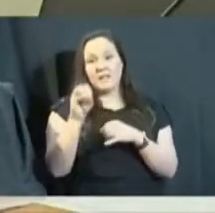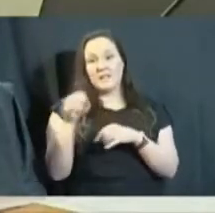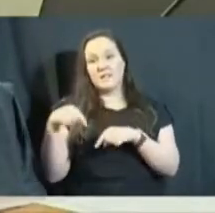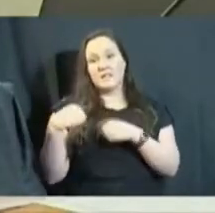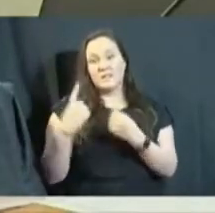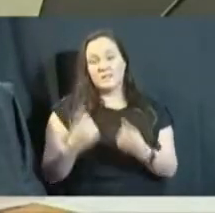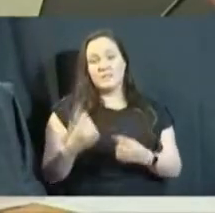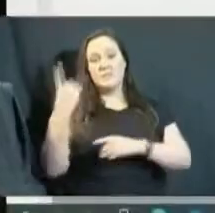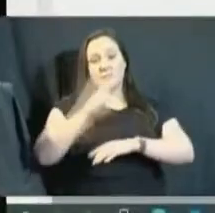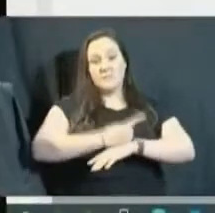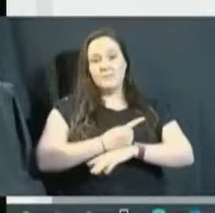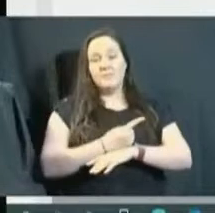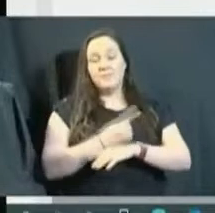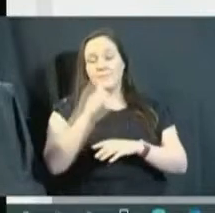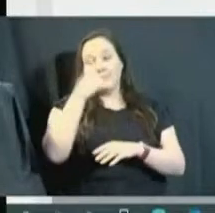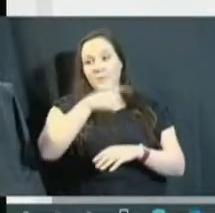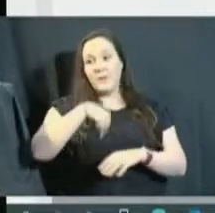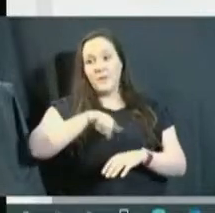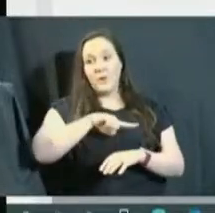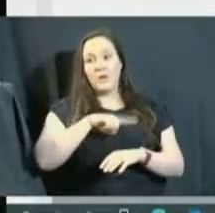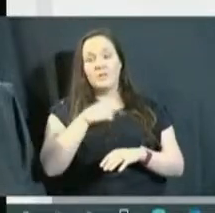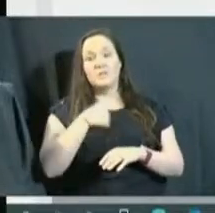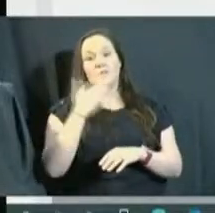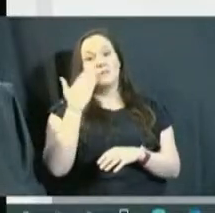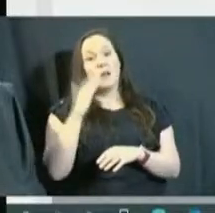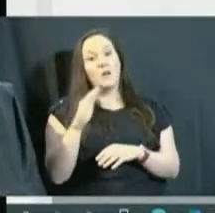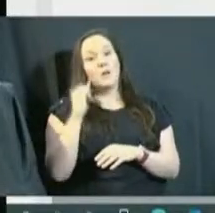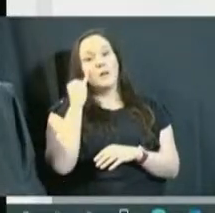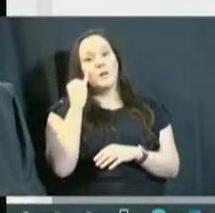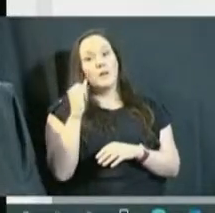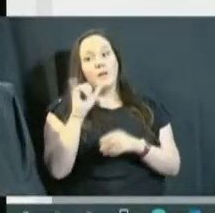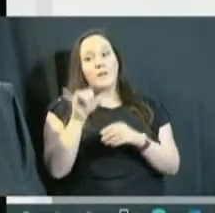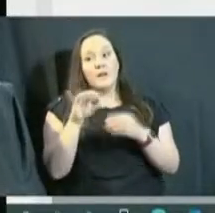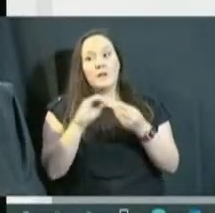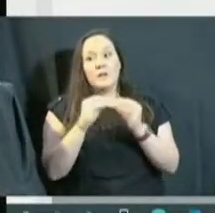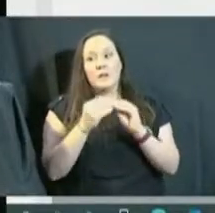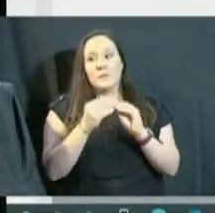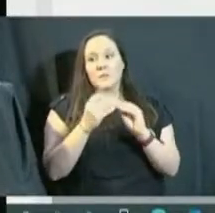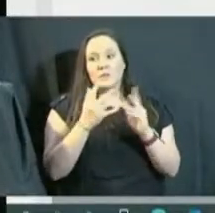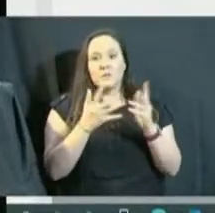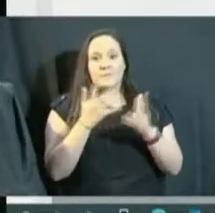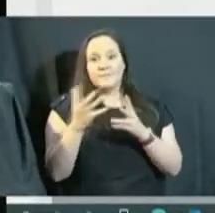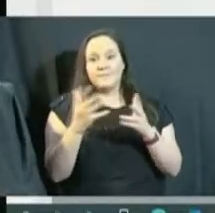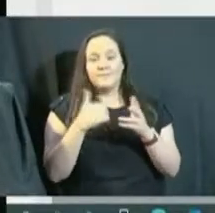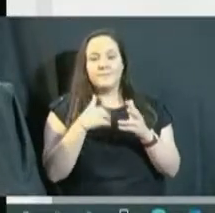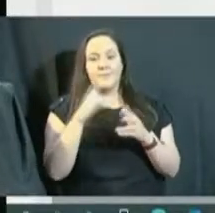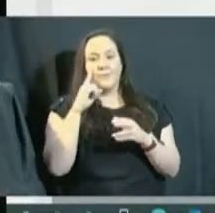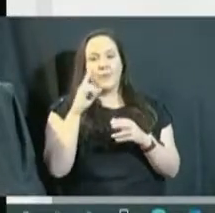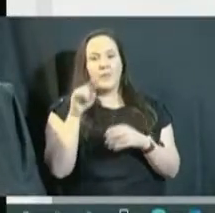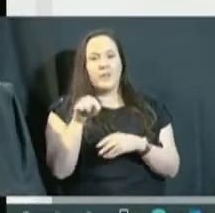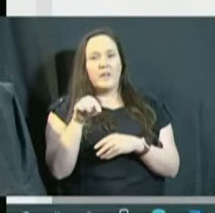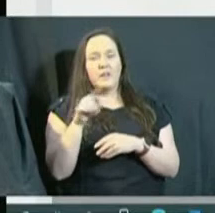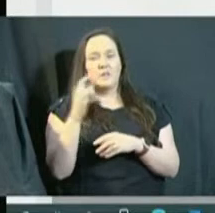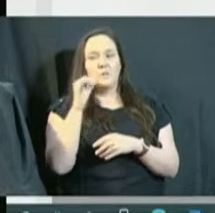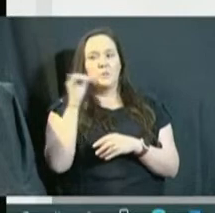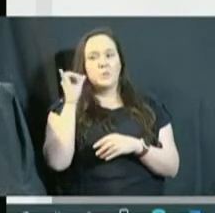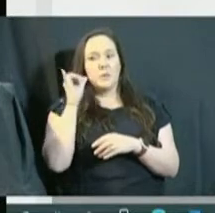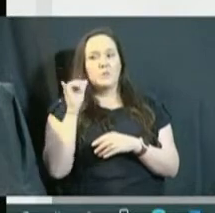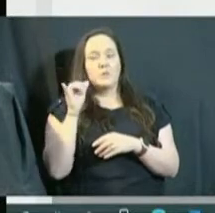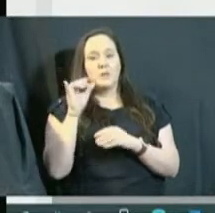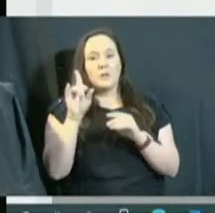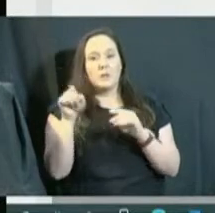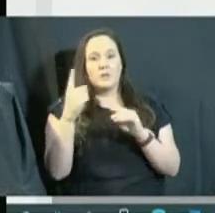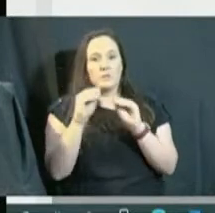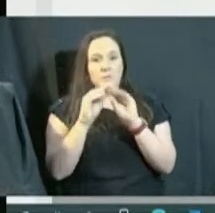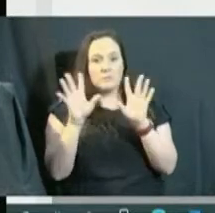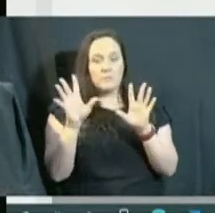days for us. And I don't know that the numbers are, and I believe this was as of yesterday, just to be